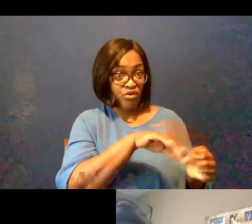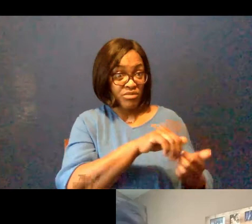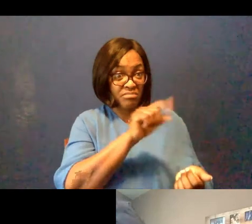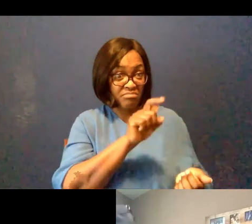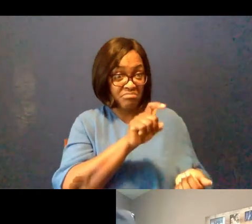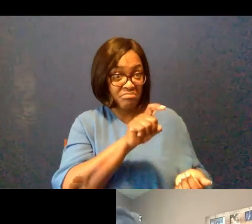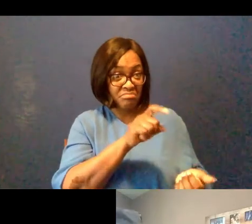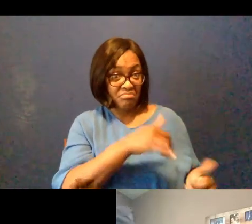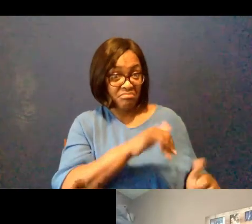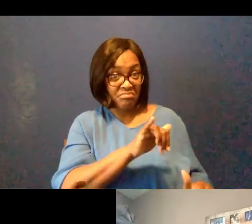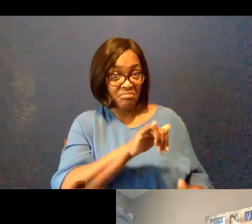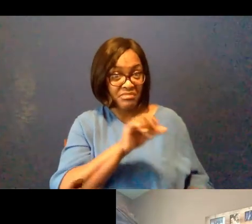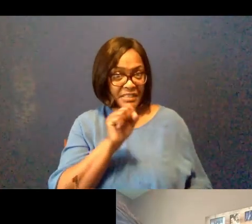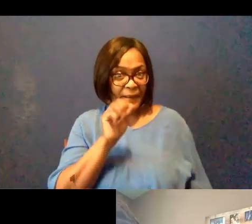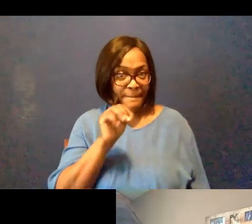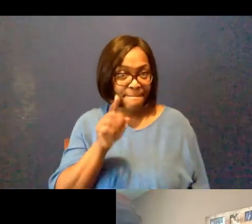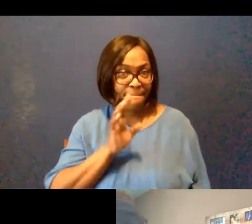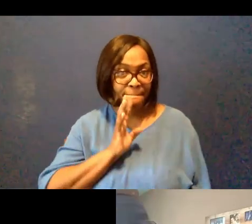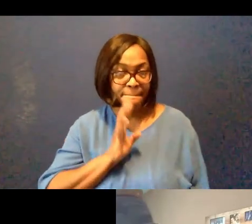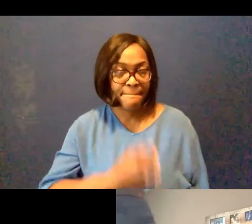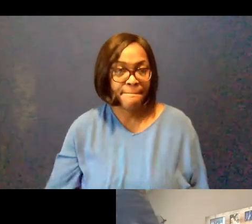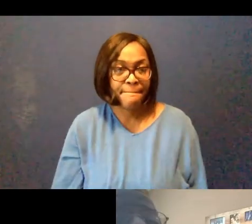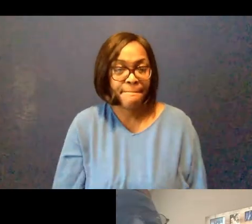parent deal